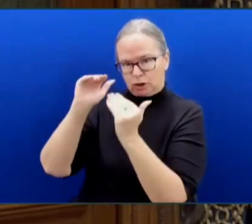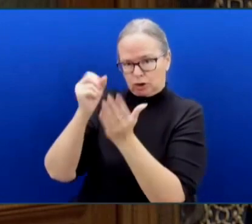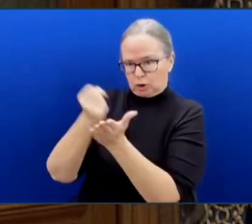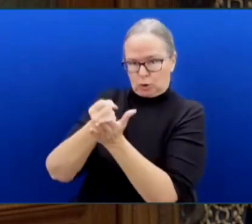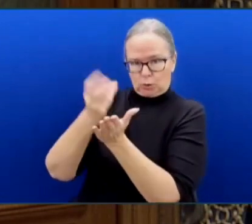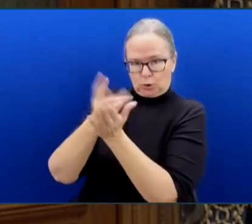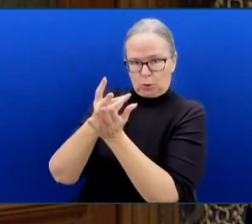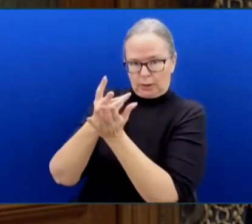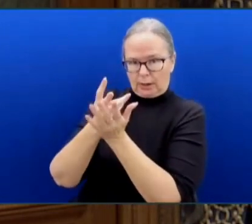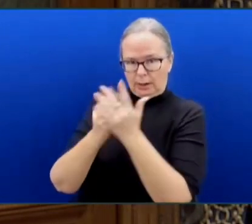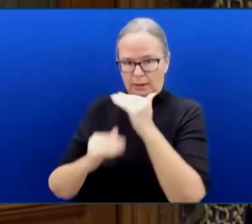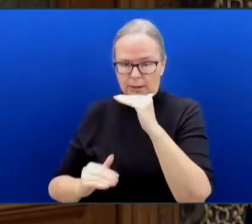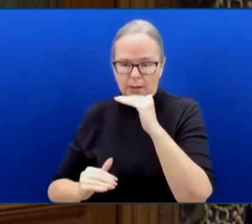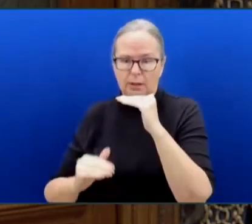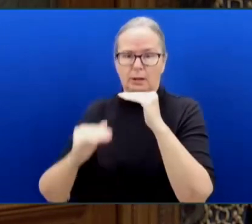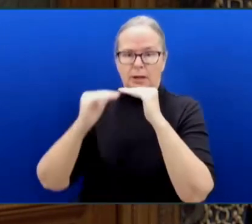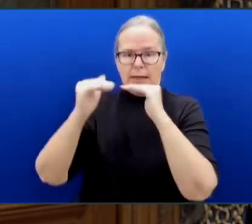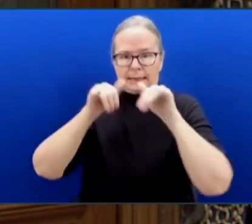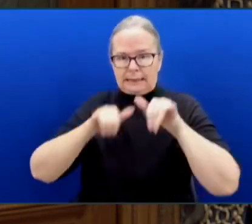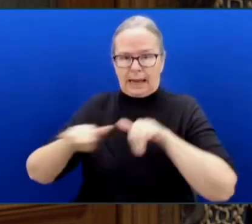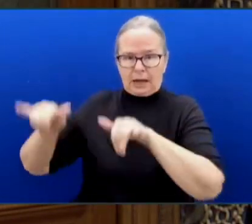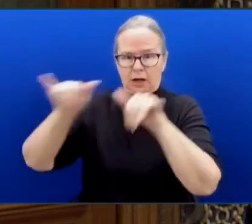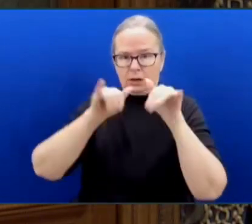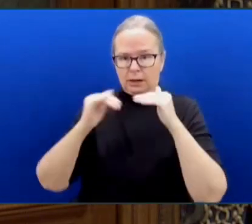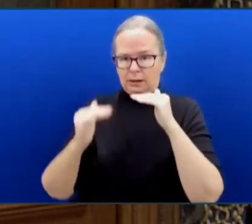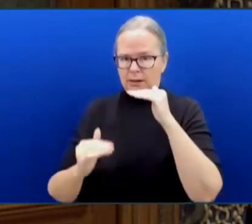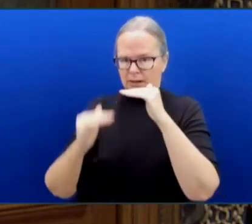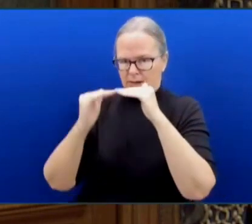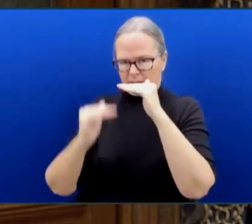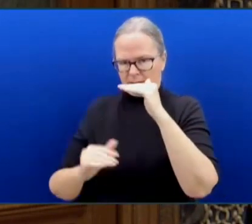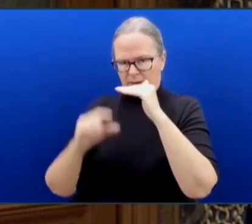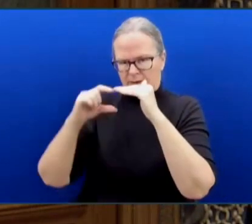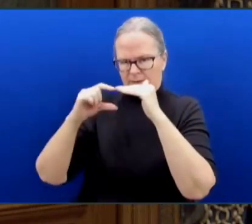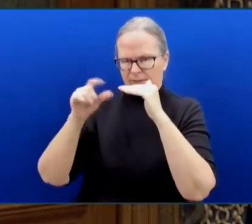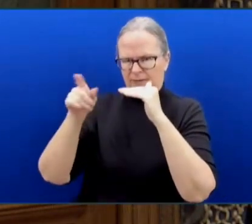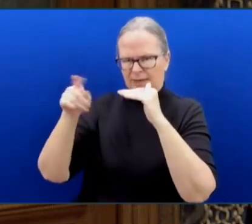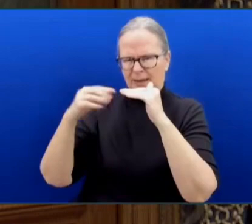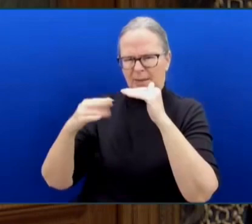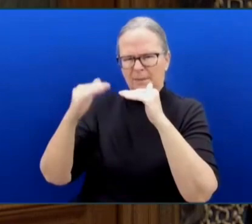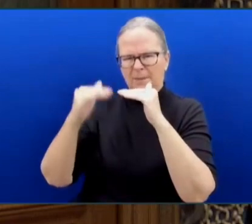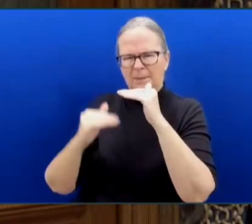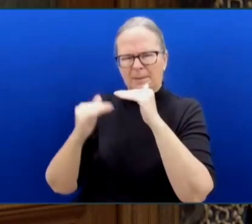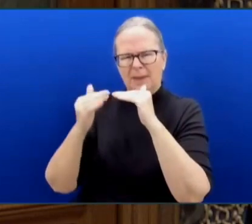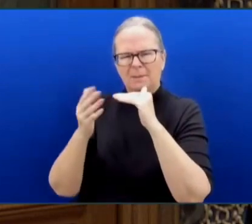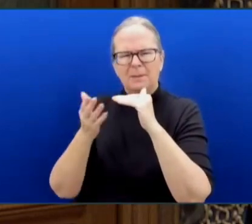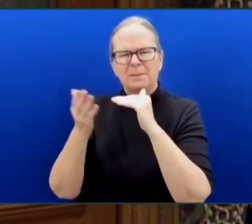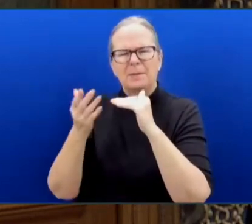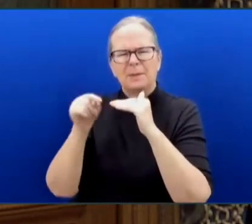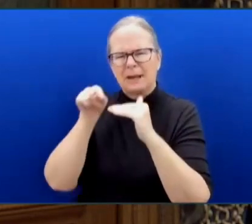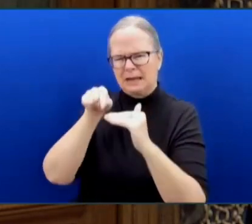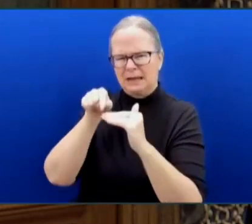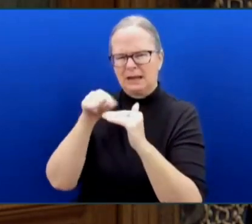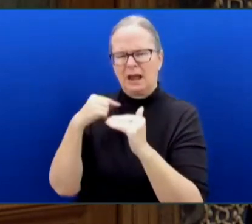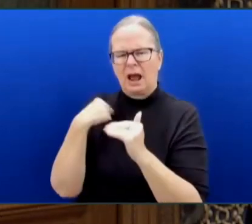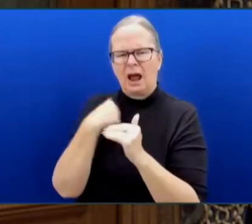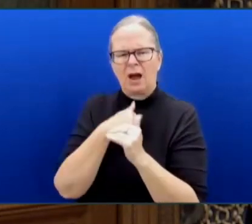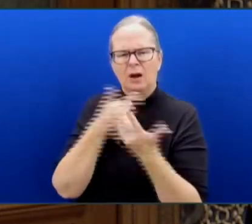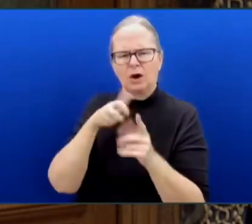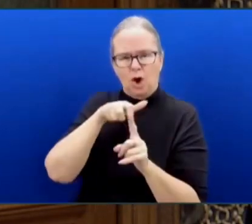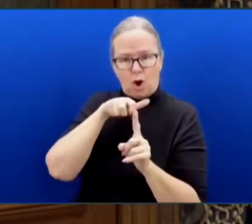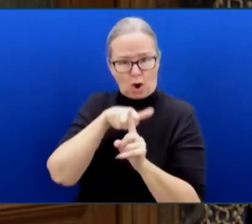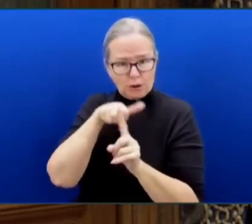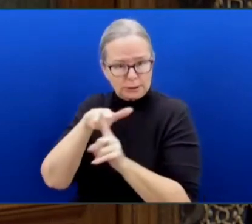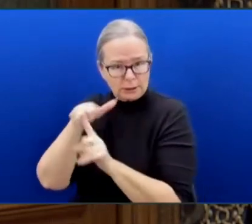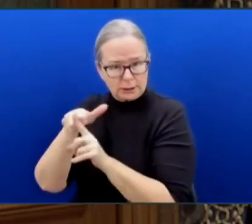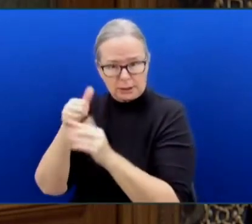as paraphrasing what the Minister just said. However, by our own audits, by the own audits of the Ministry of Children and Family Development, by the reports,